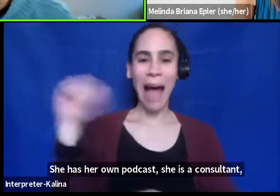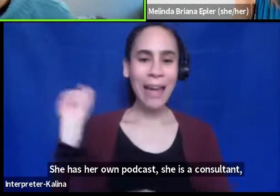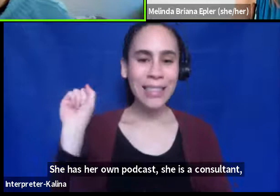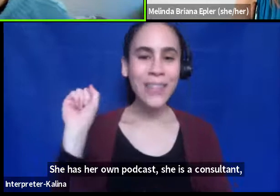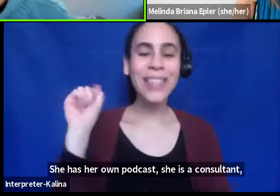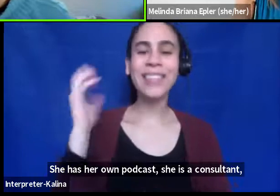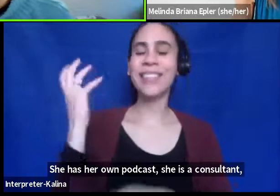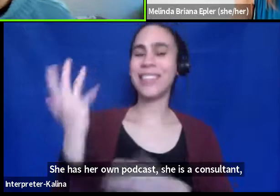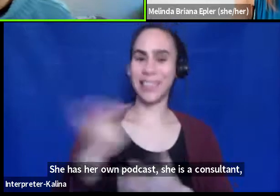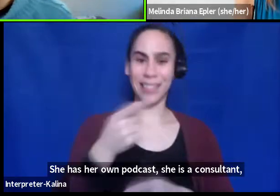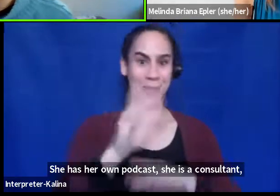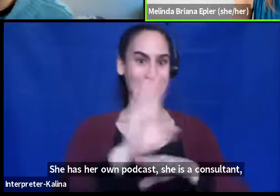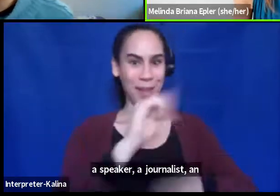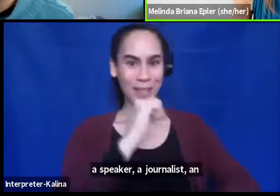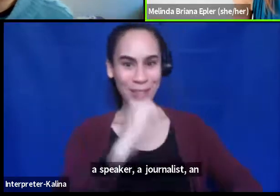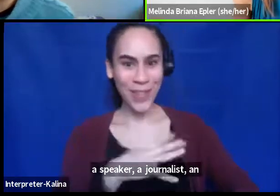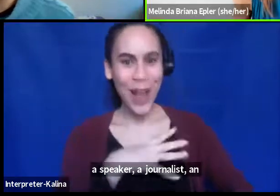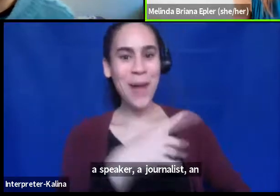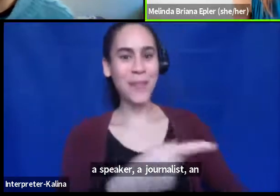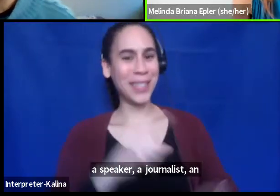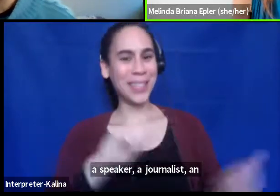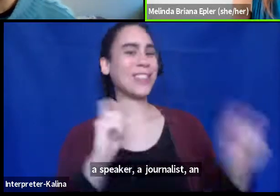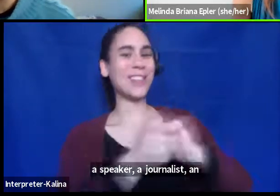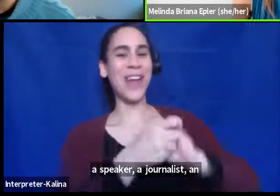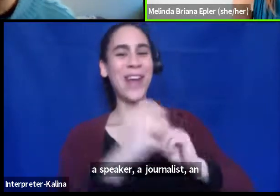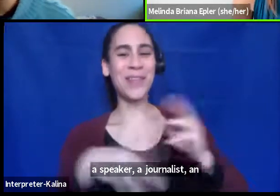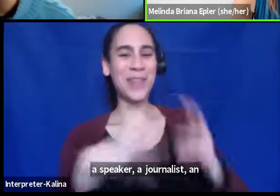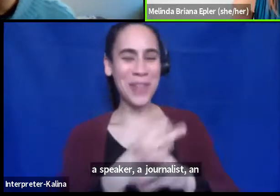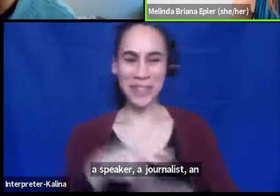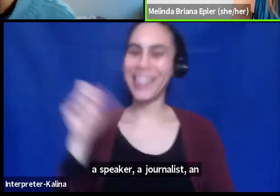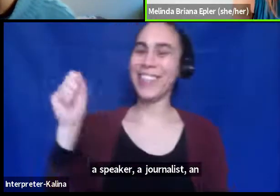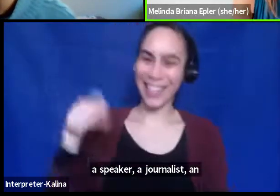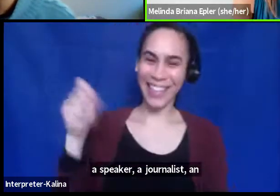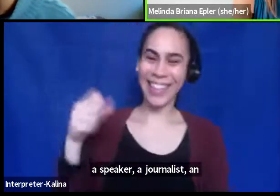Yeah. And you're changing the world. Yeah.